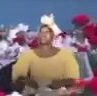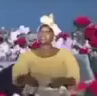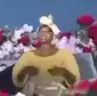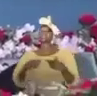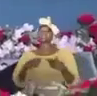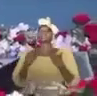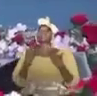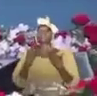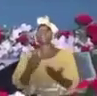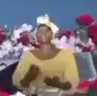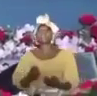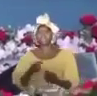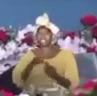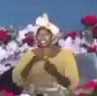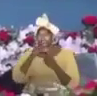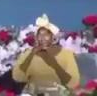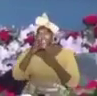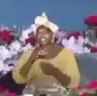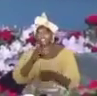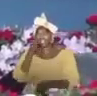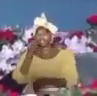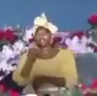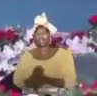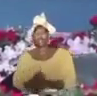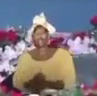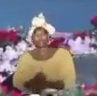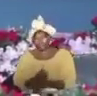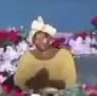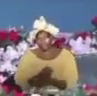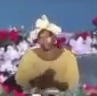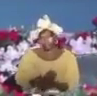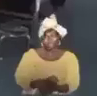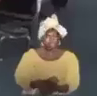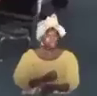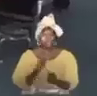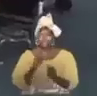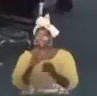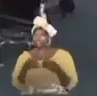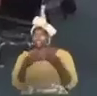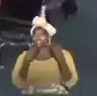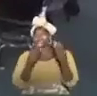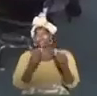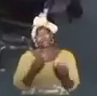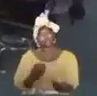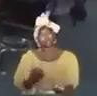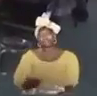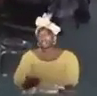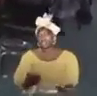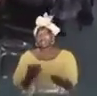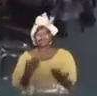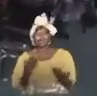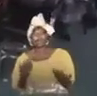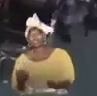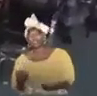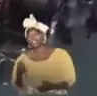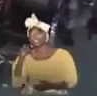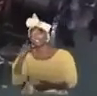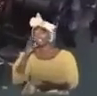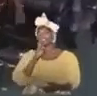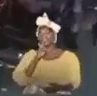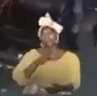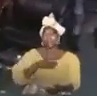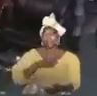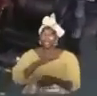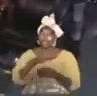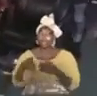only God. I'm seeking you as a righteous God. Not to give up on me, oh